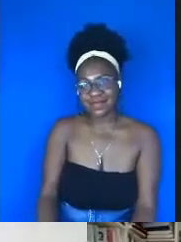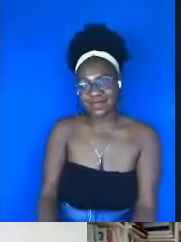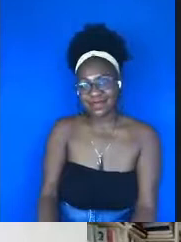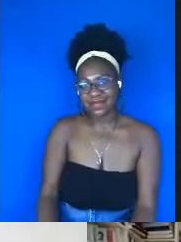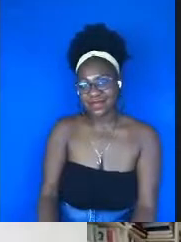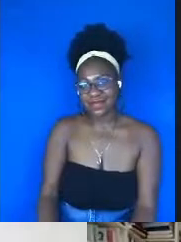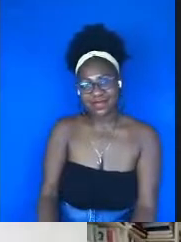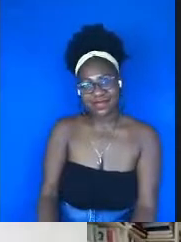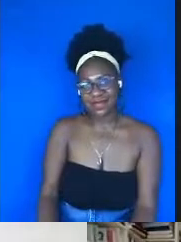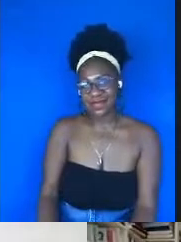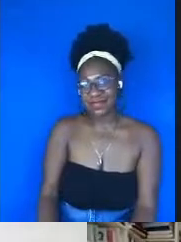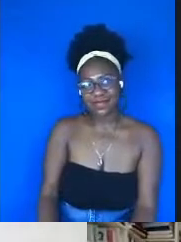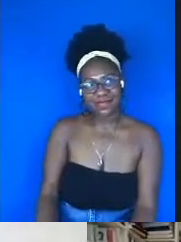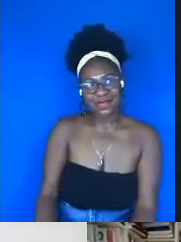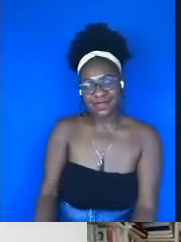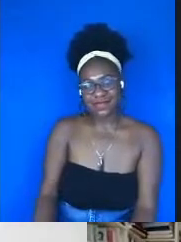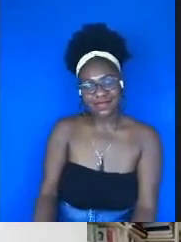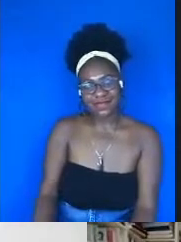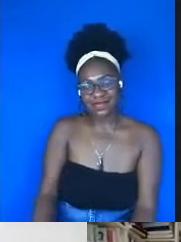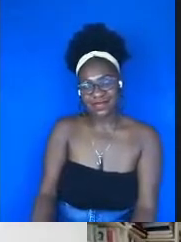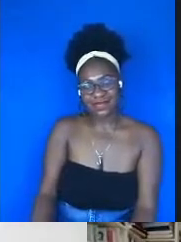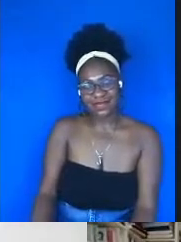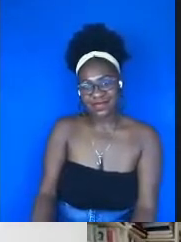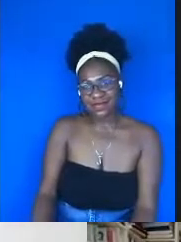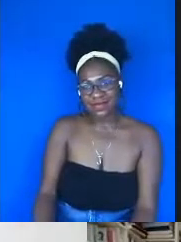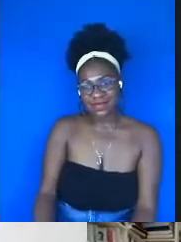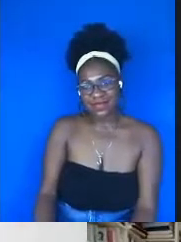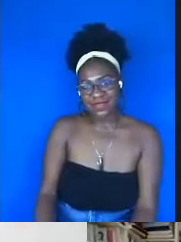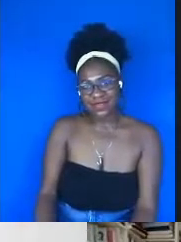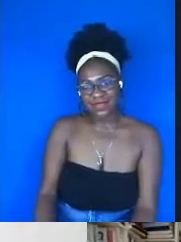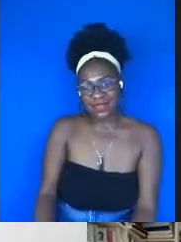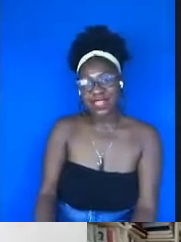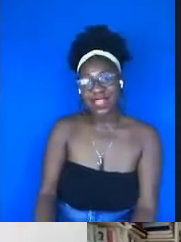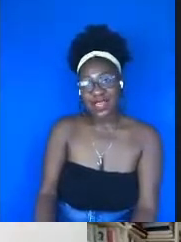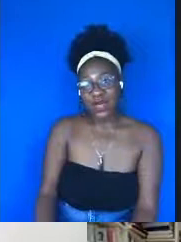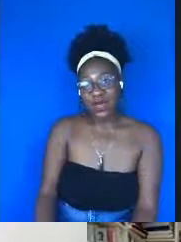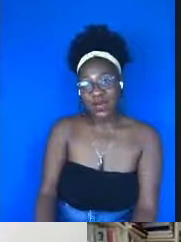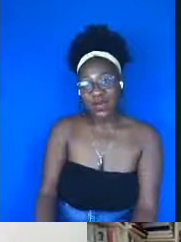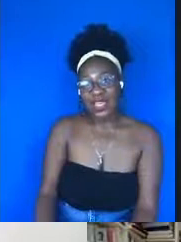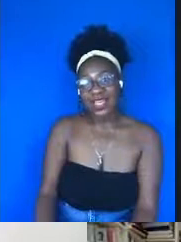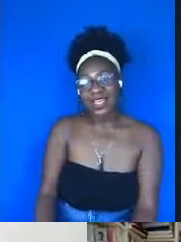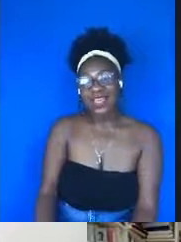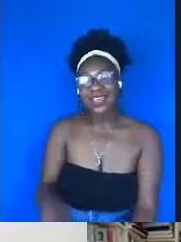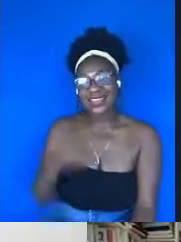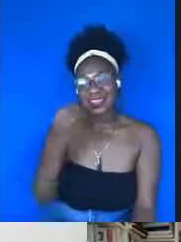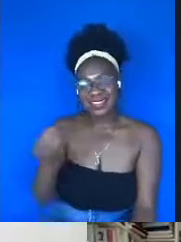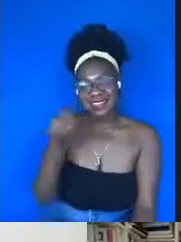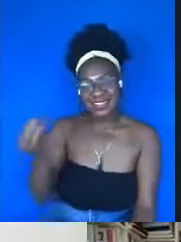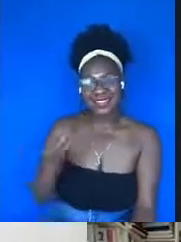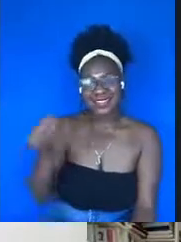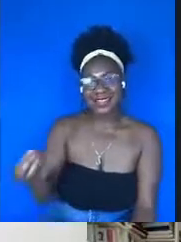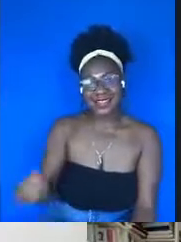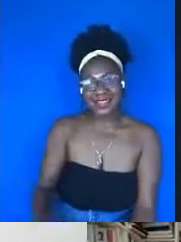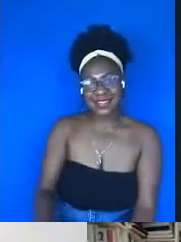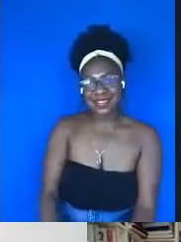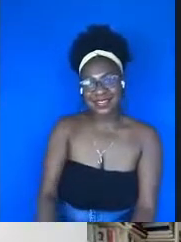masculine. It's like, you walk around, you're supposed to hear people's balls clank because it's so masculine or something. It's all about, who has